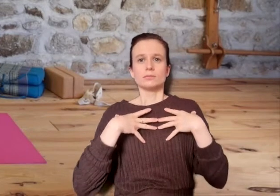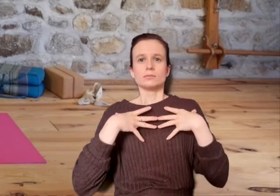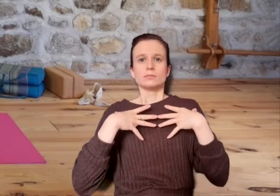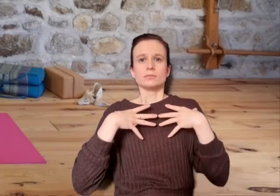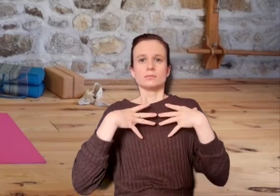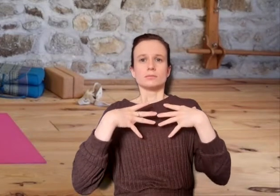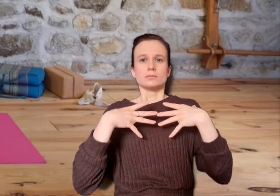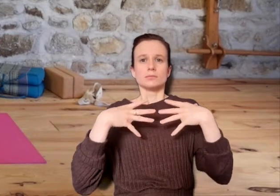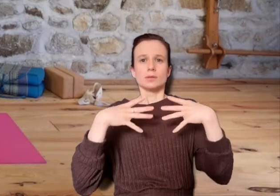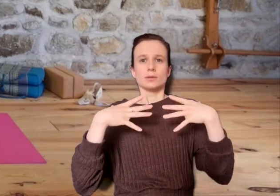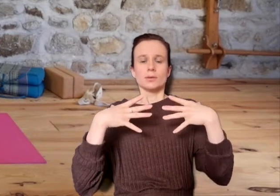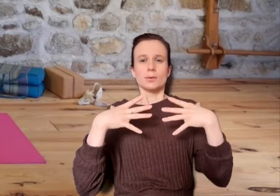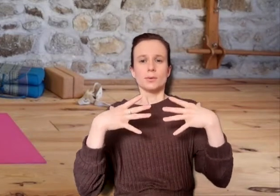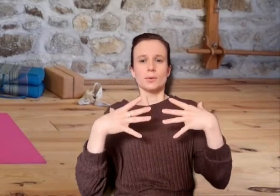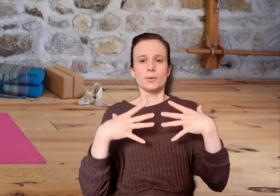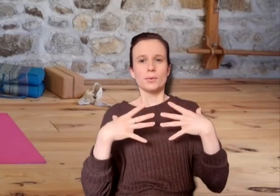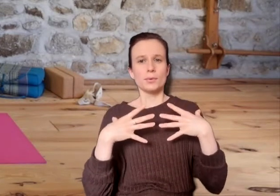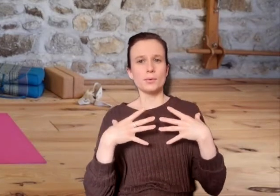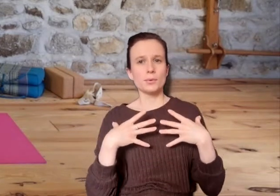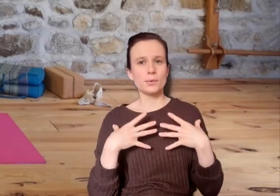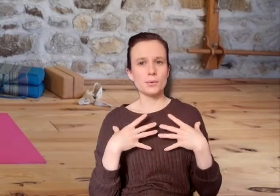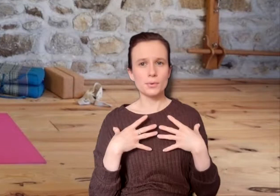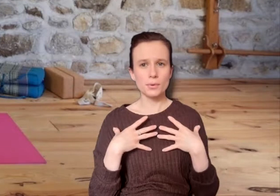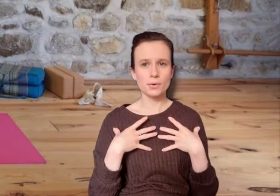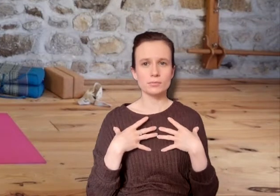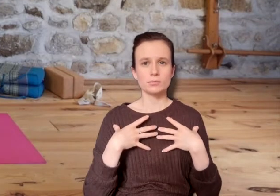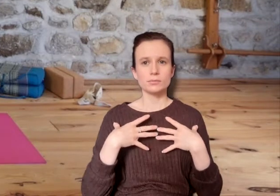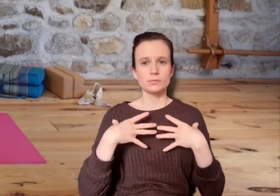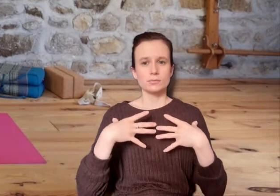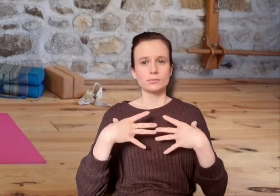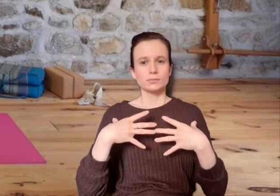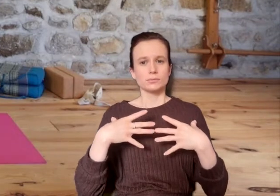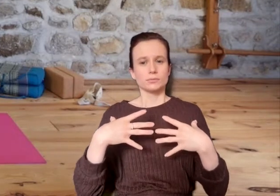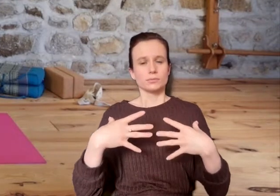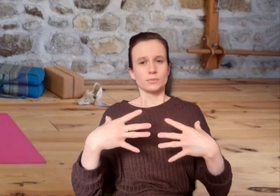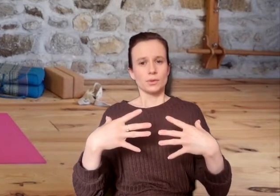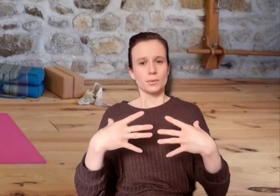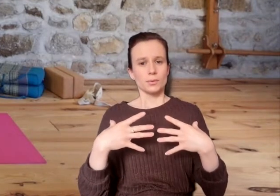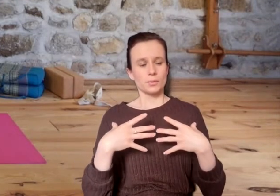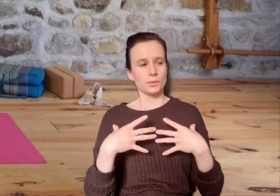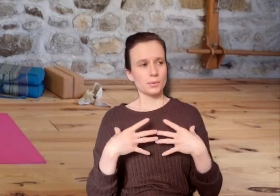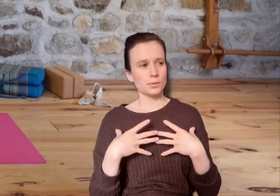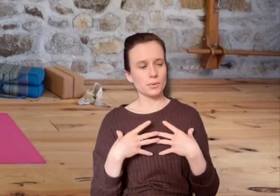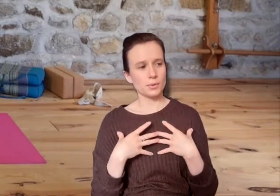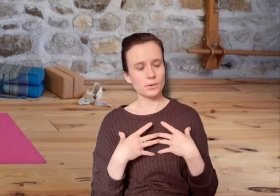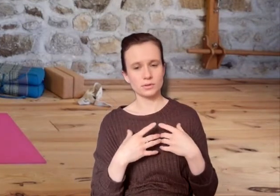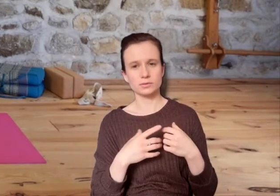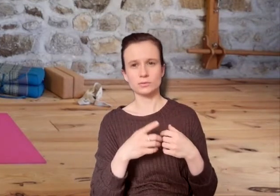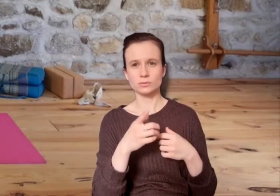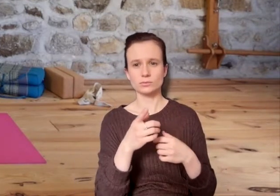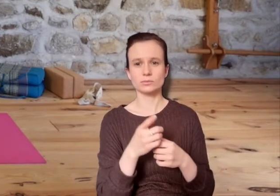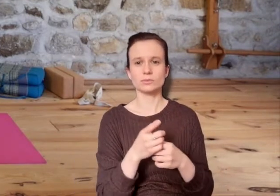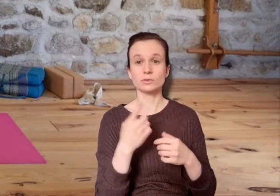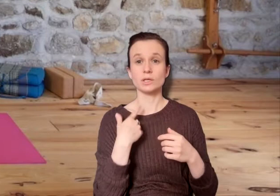Exhale deeper into the floor with each exhale. Keep drawing that left hip up and out to the ceiling to elongate the hamstring